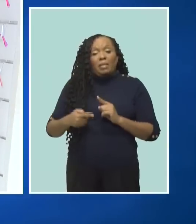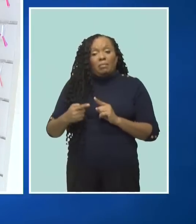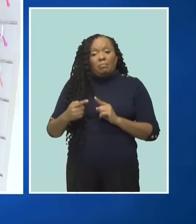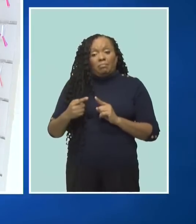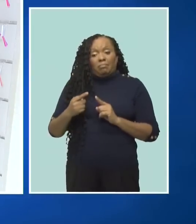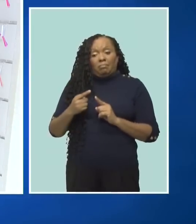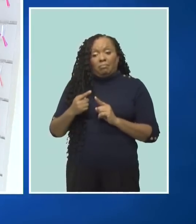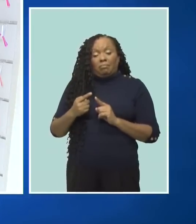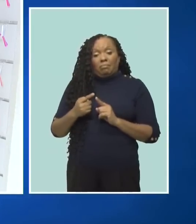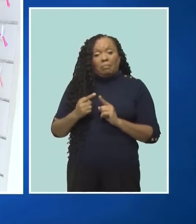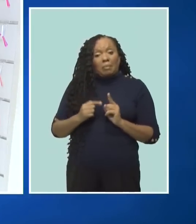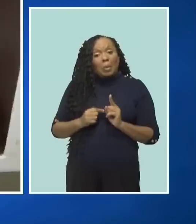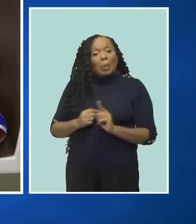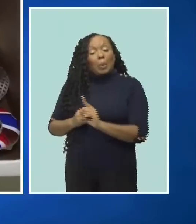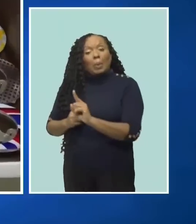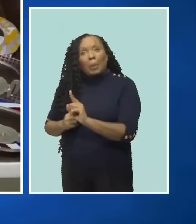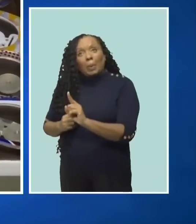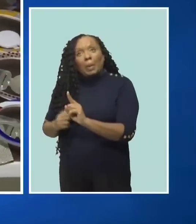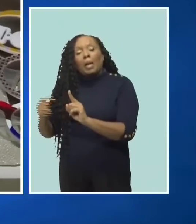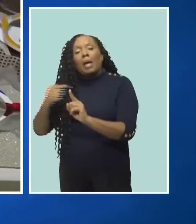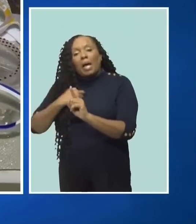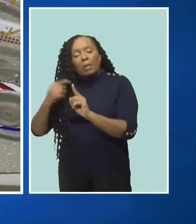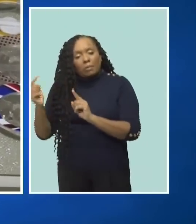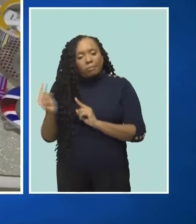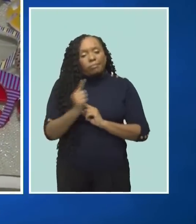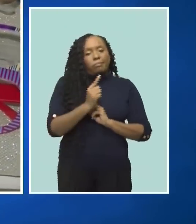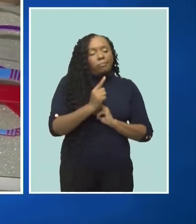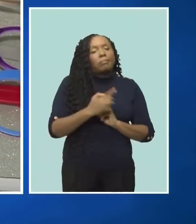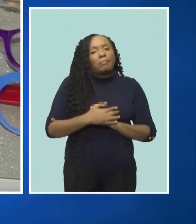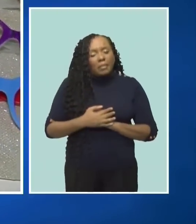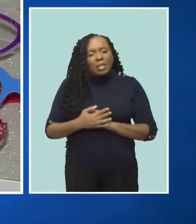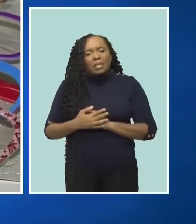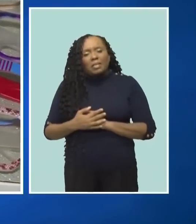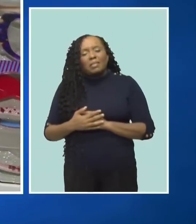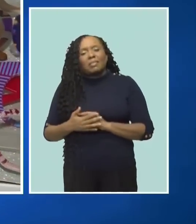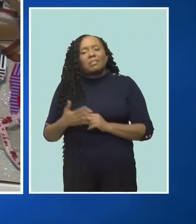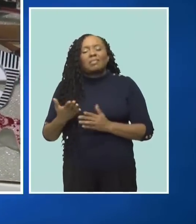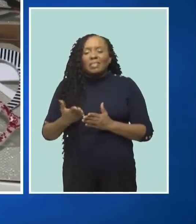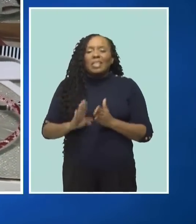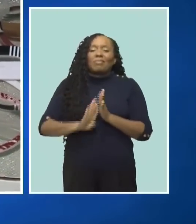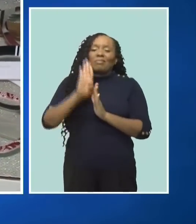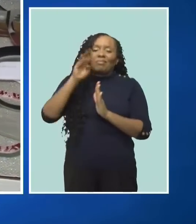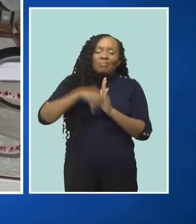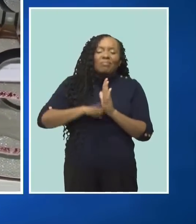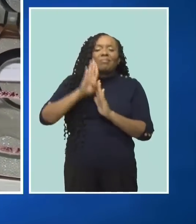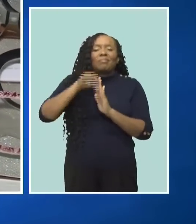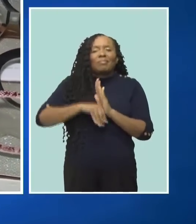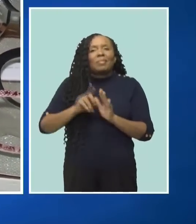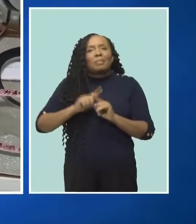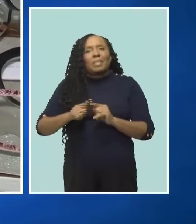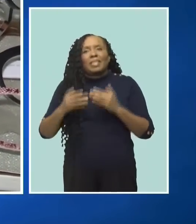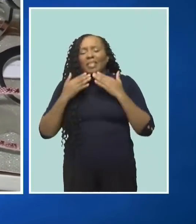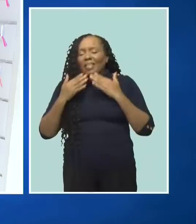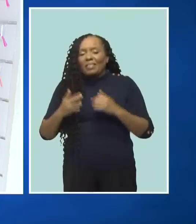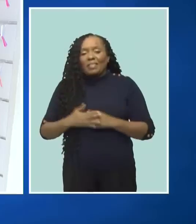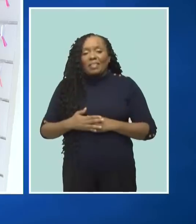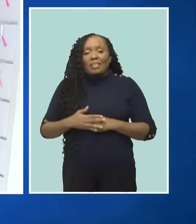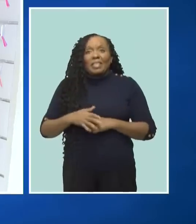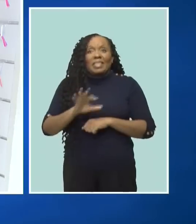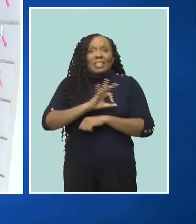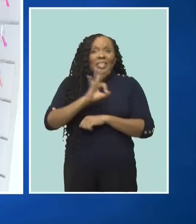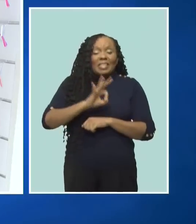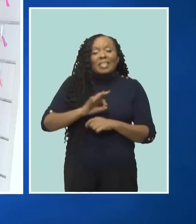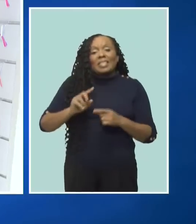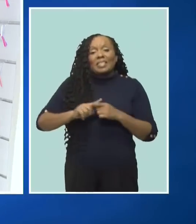Nobody's left out. The business is the ups and downs, but I'm thankful. Hours from 9 a.m. to 9 p.m. from Monday